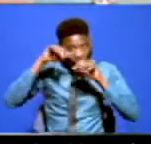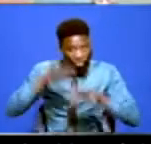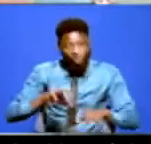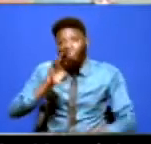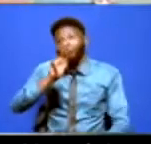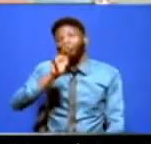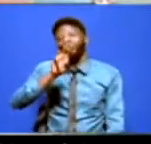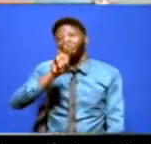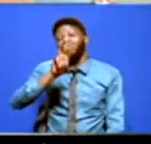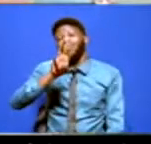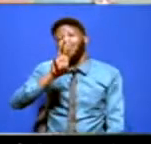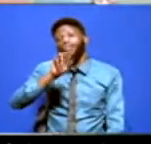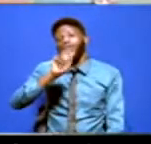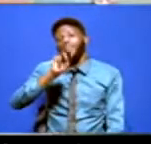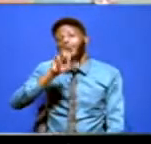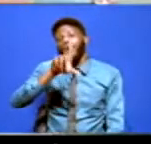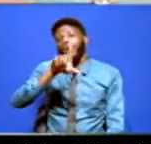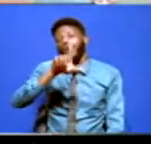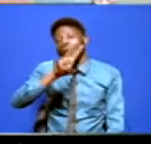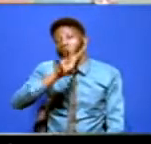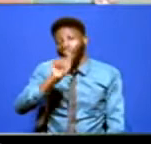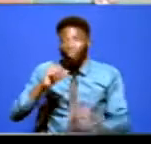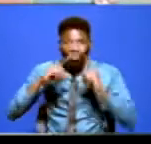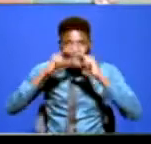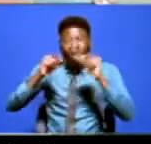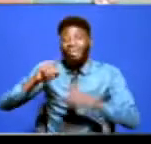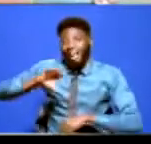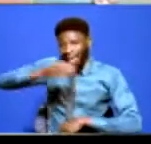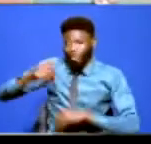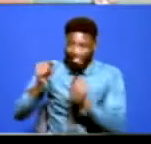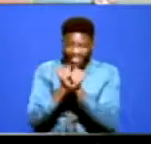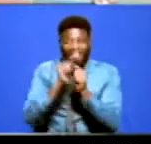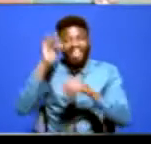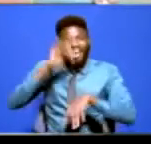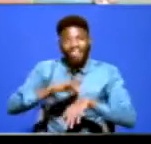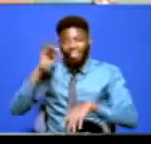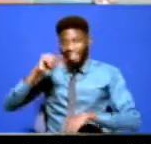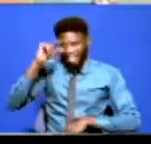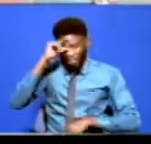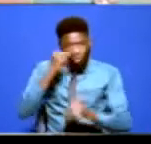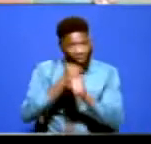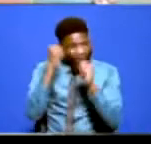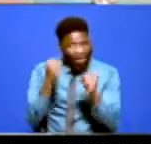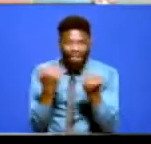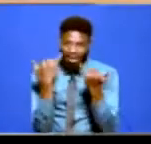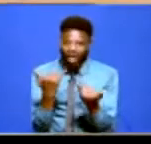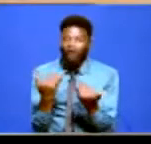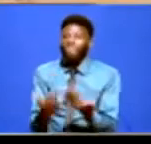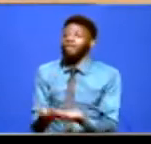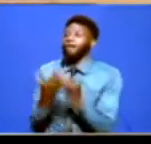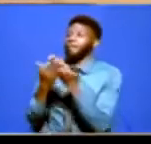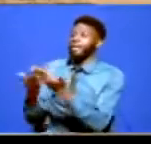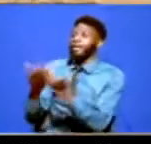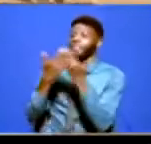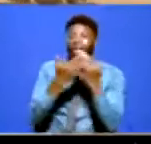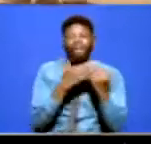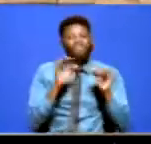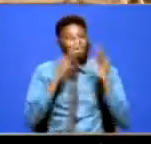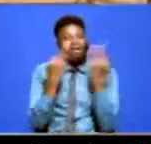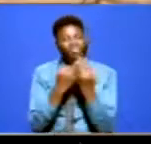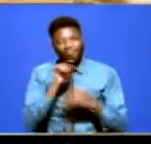affected and the government is working round the clock to assist vulnerable families.